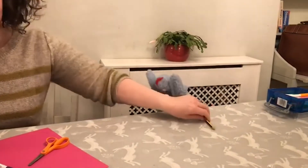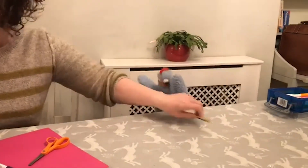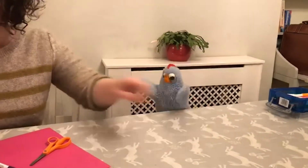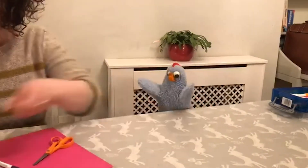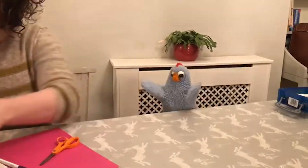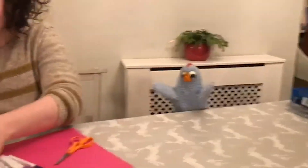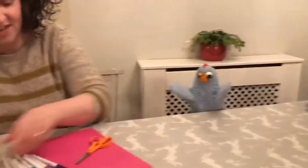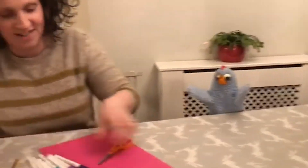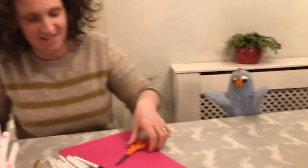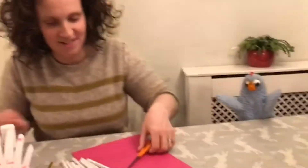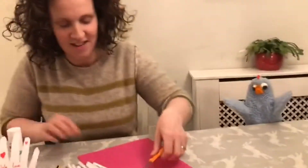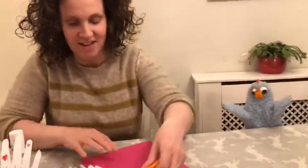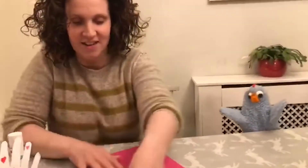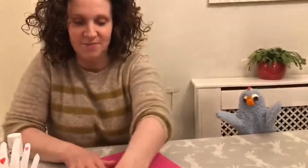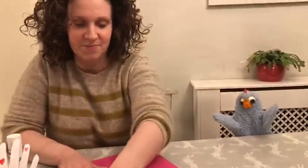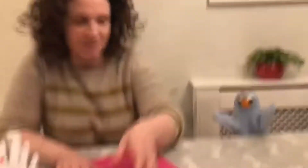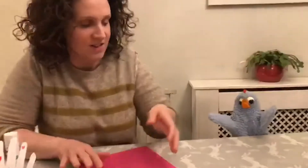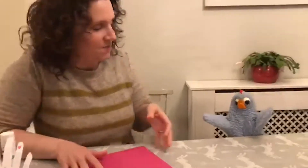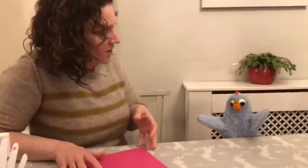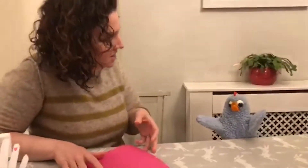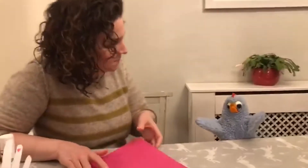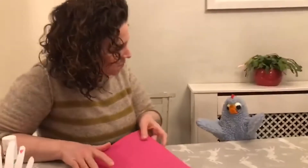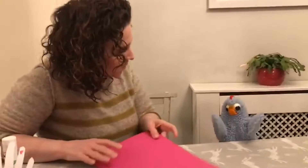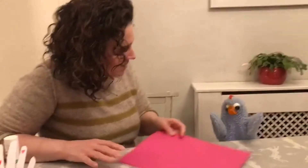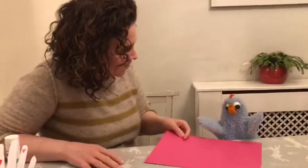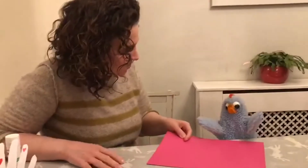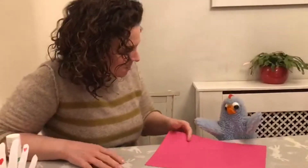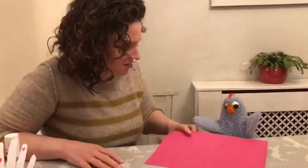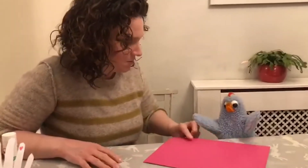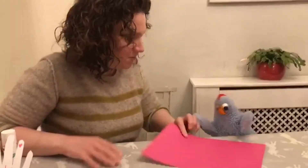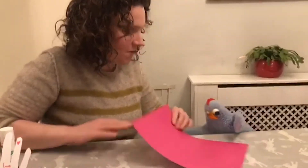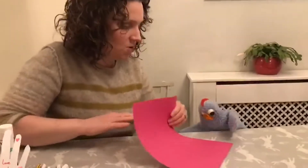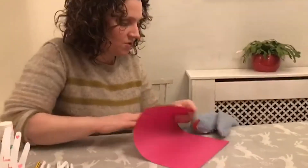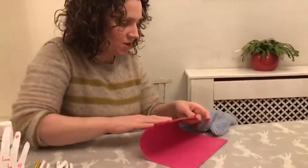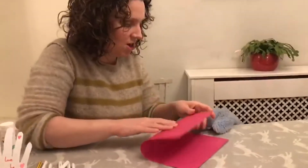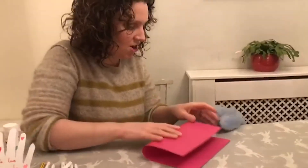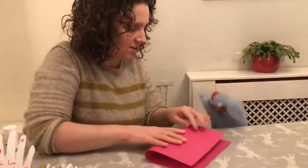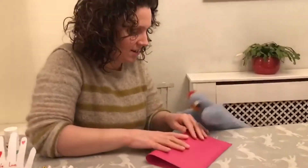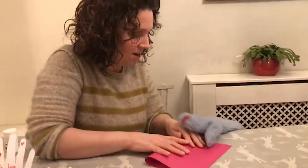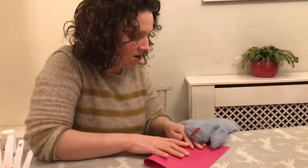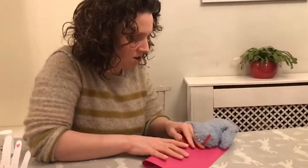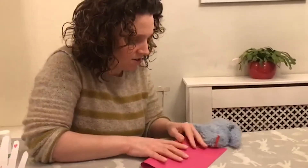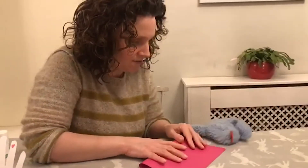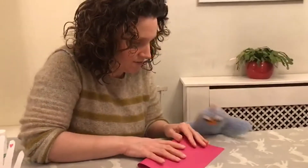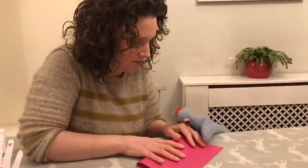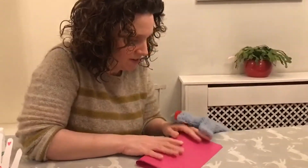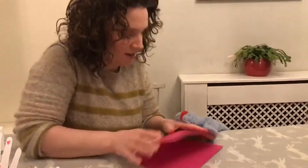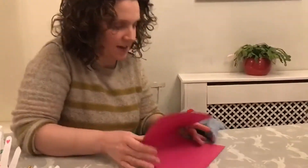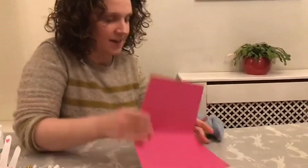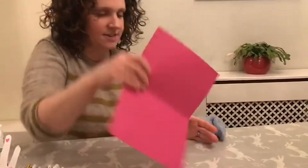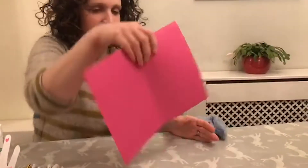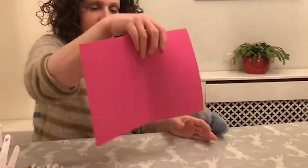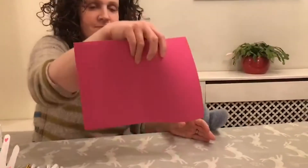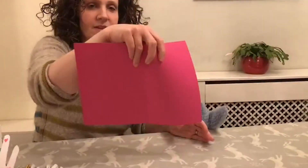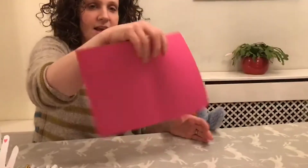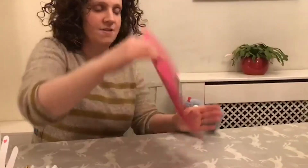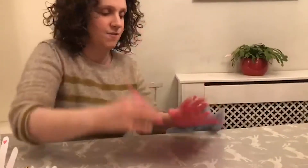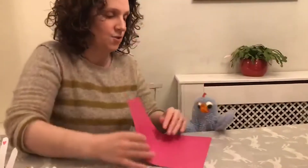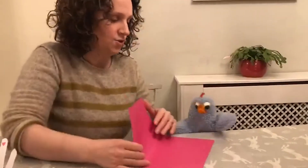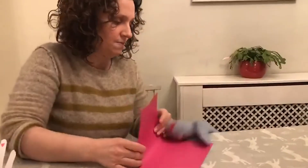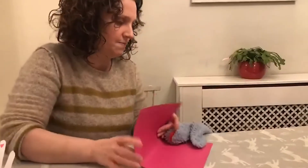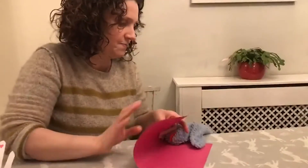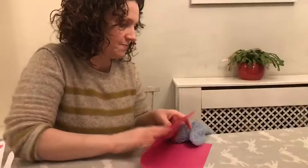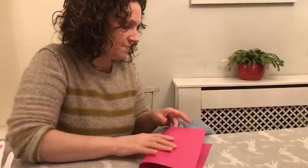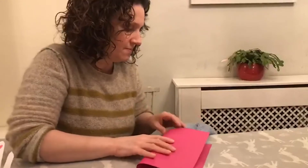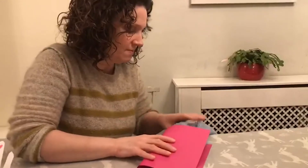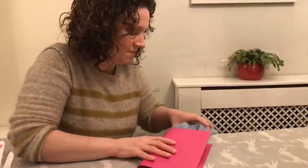Thanks, Bernard. Right. So first of all, what we do, Bernard, is we fold the card in half. Okay, so about